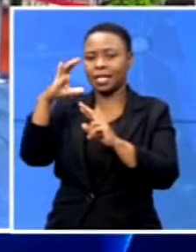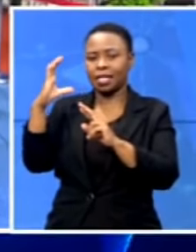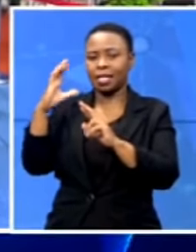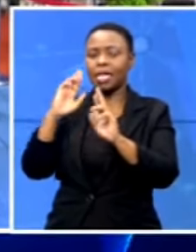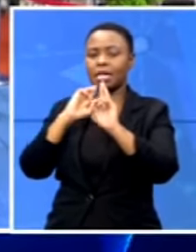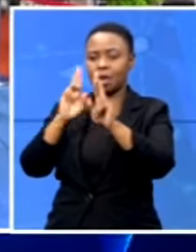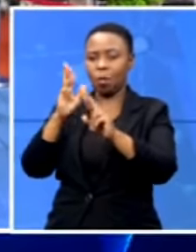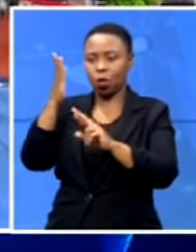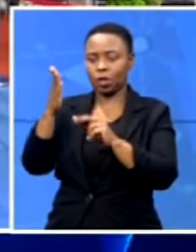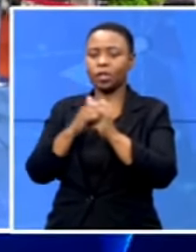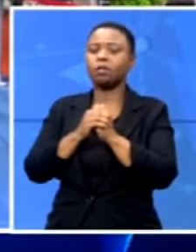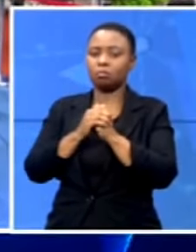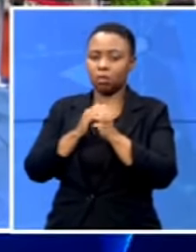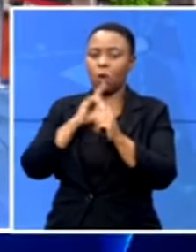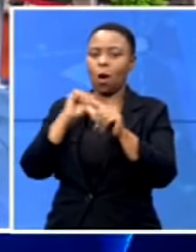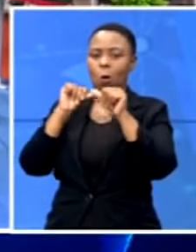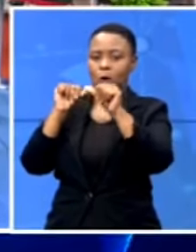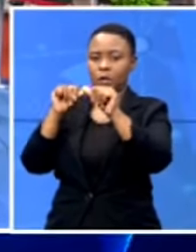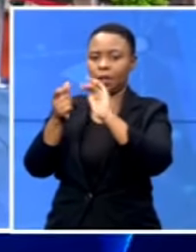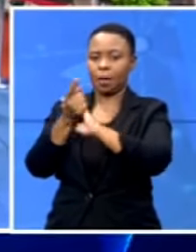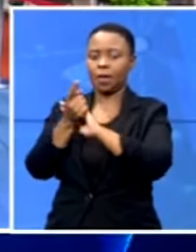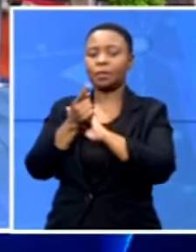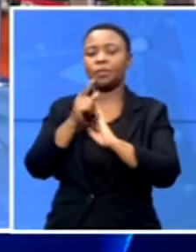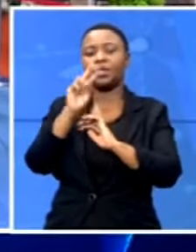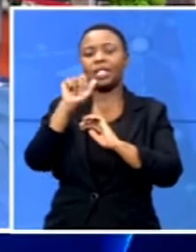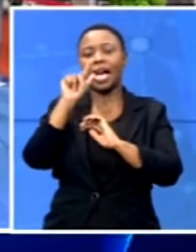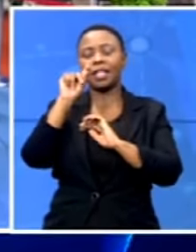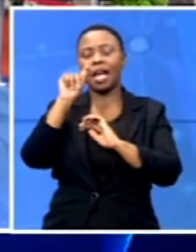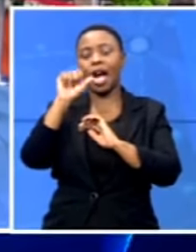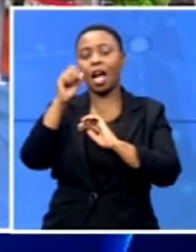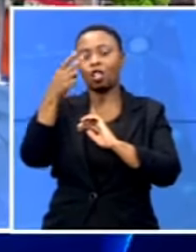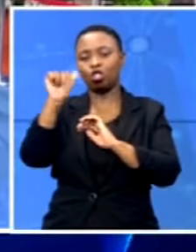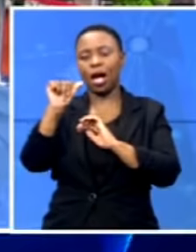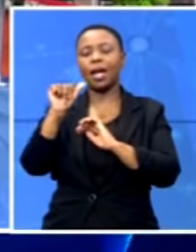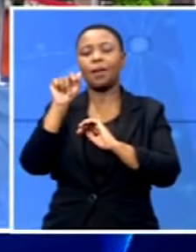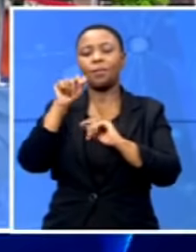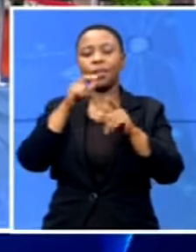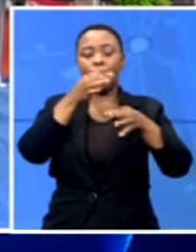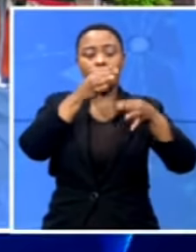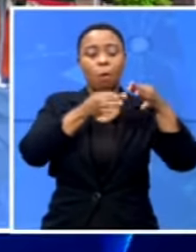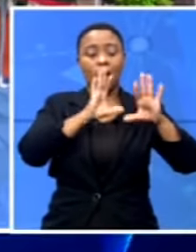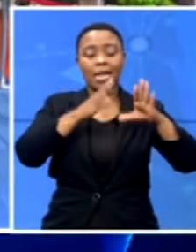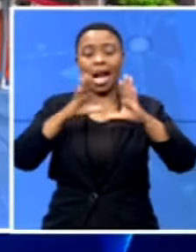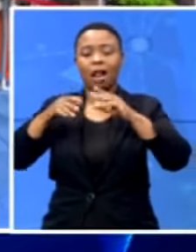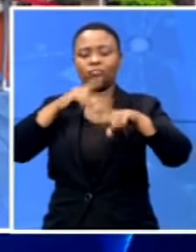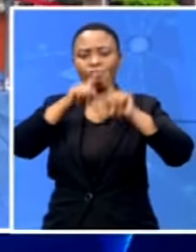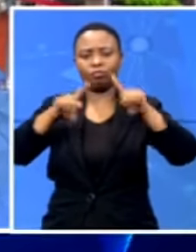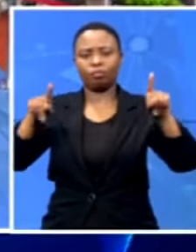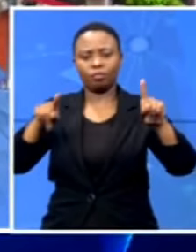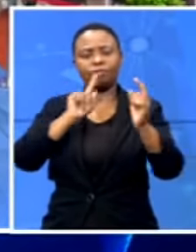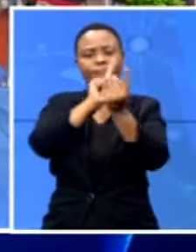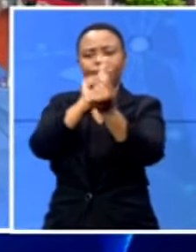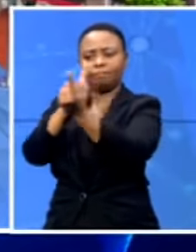Natasha Puri, you've spoken to various political parties. Talk to me who you have there with you on the floor and what do they have to